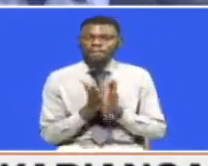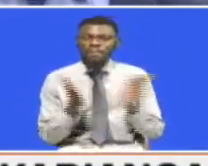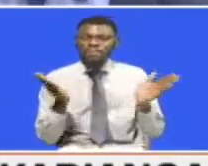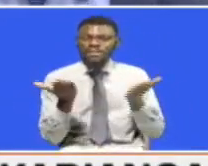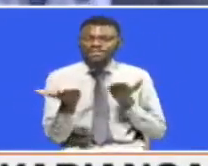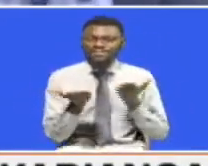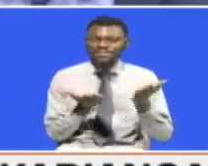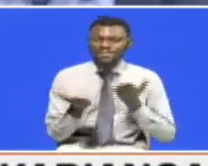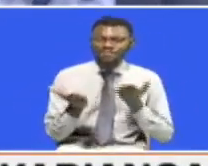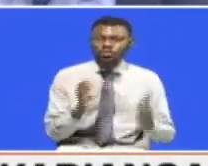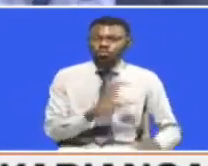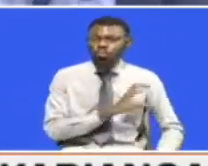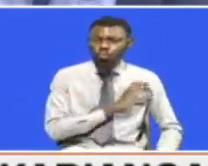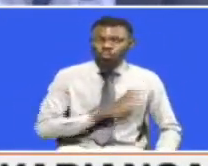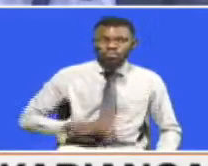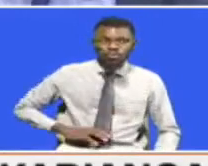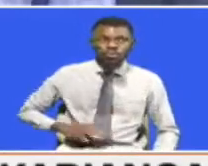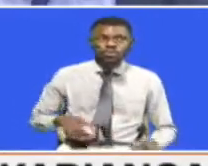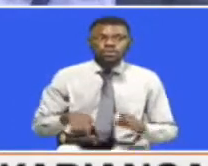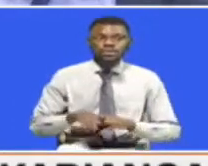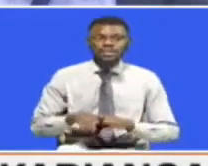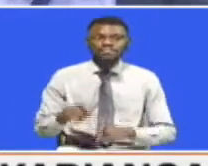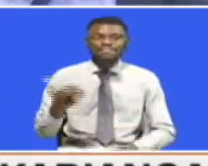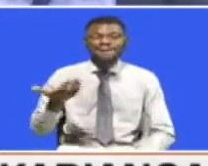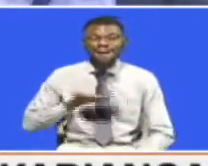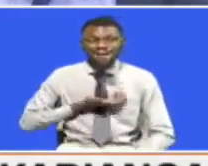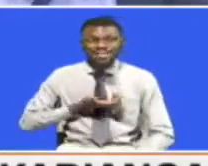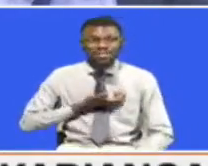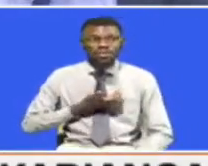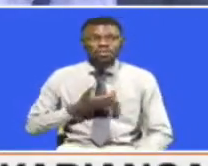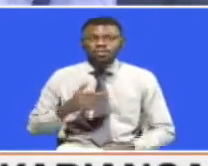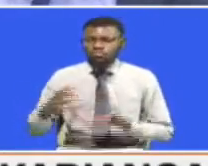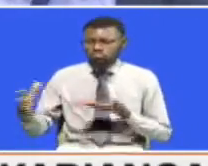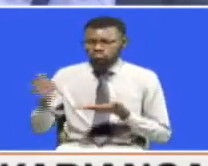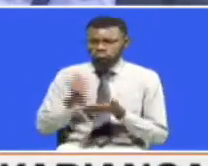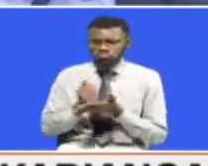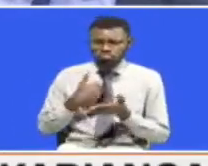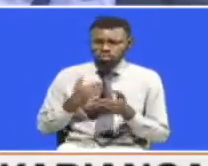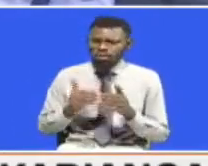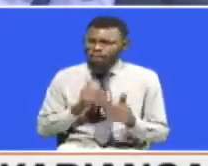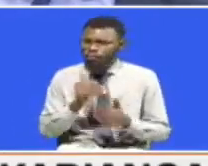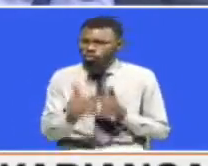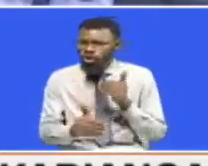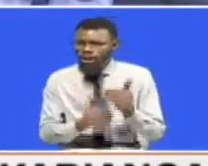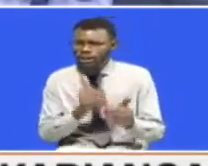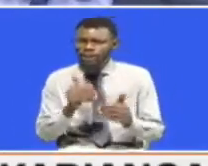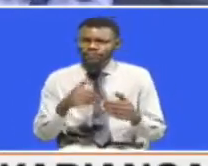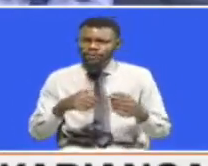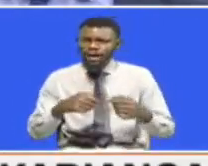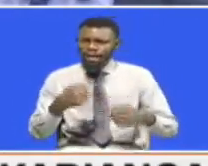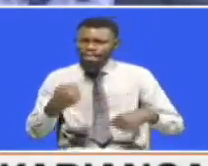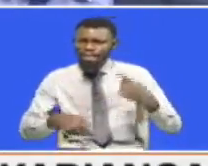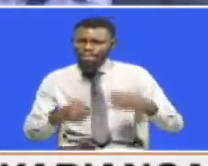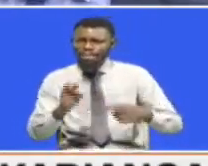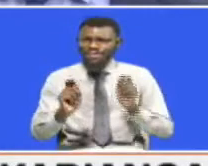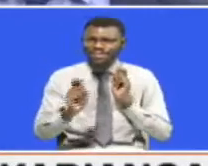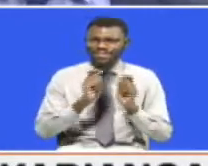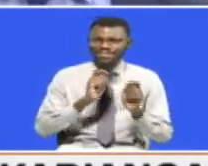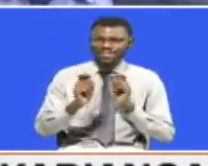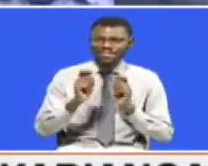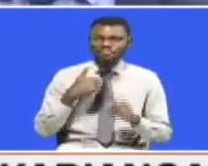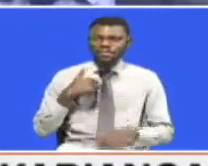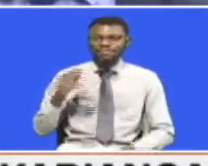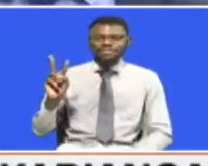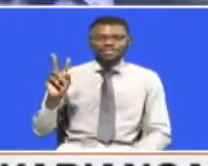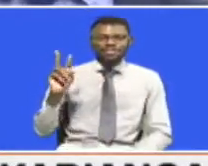and the Council for having appointed me through a competitive process. Having taken over as the second Vice